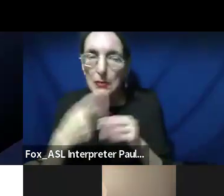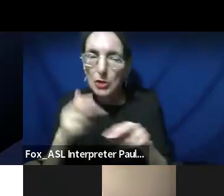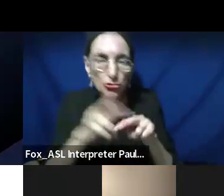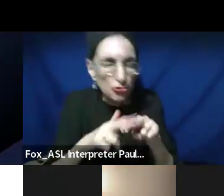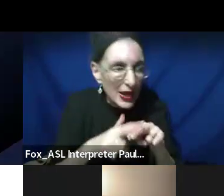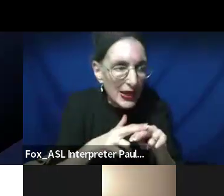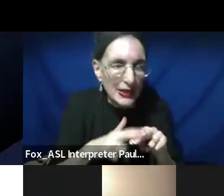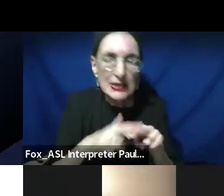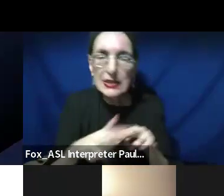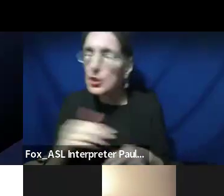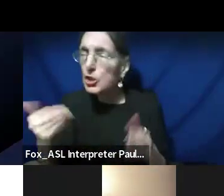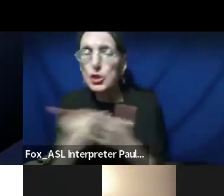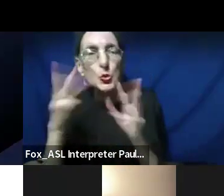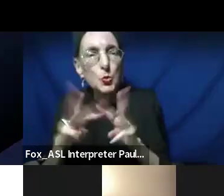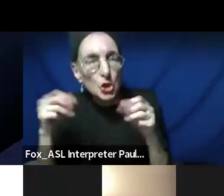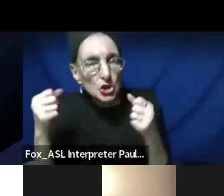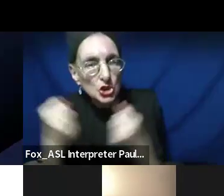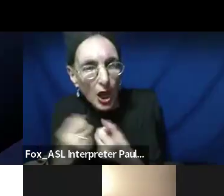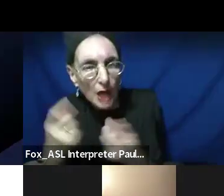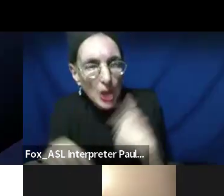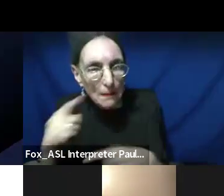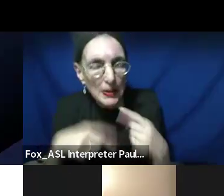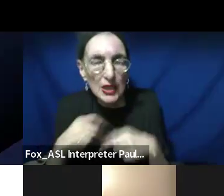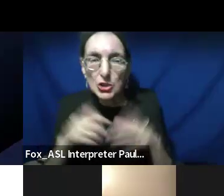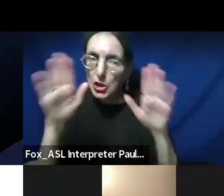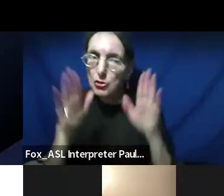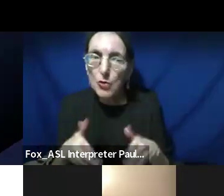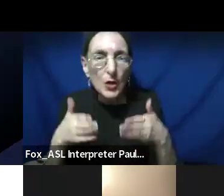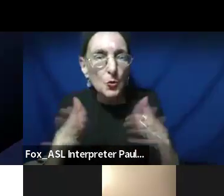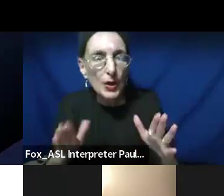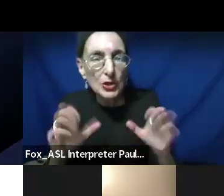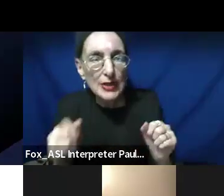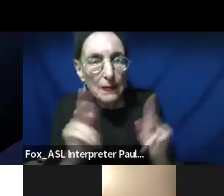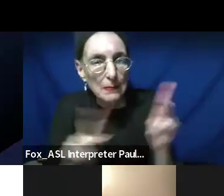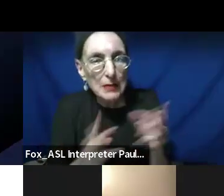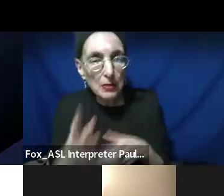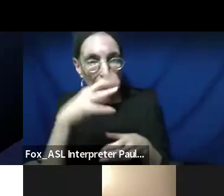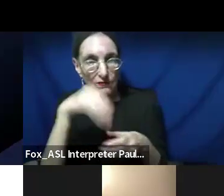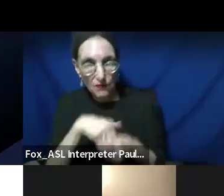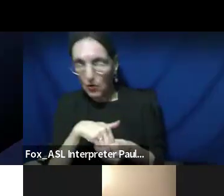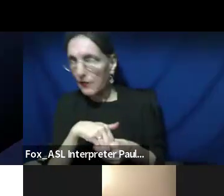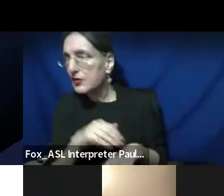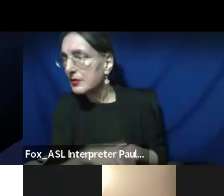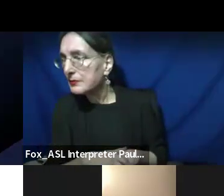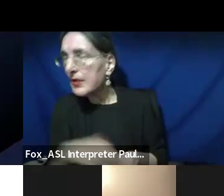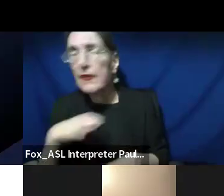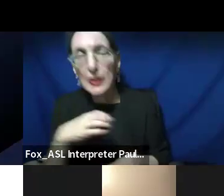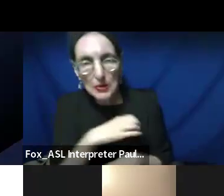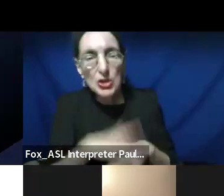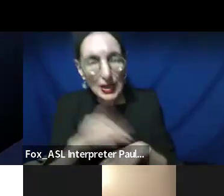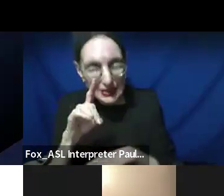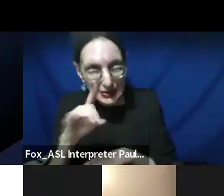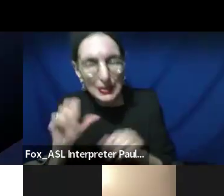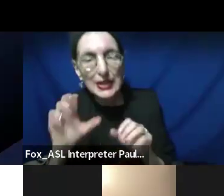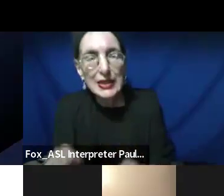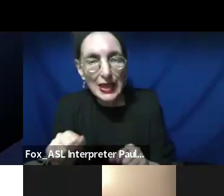any new workshops that might be happening, and that's a great way to get the people involved. And then the local commission on disability can get their local towns